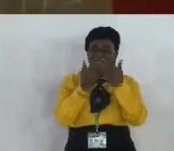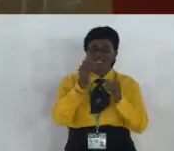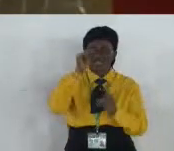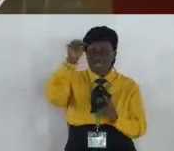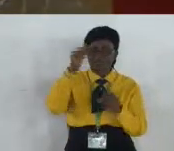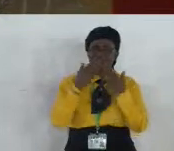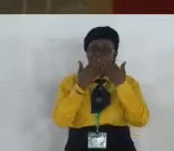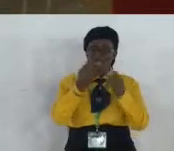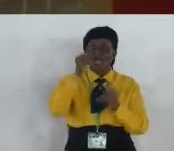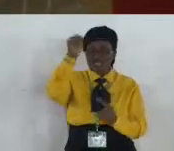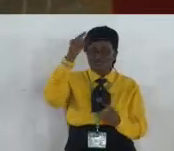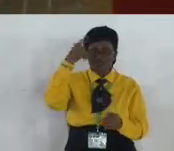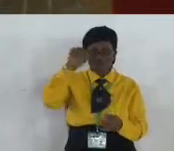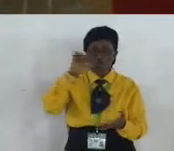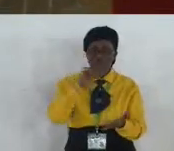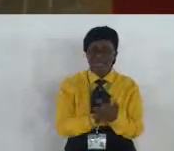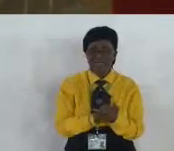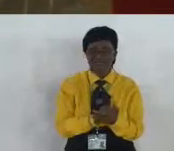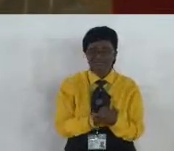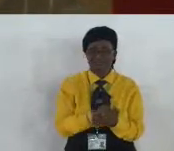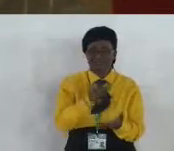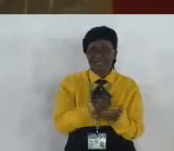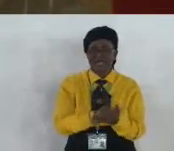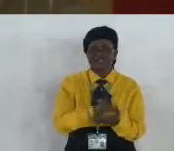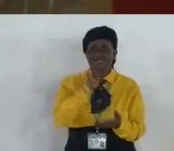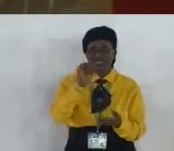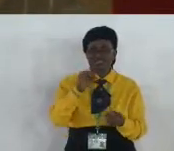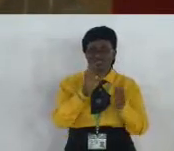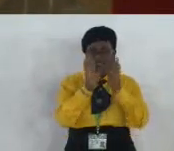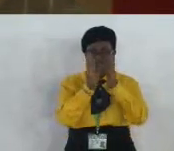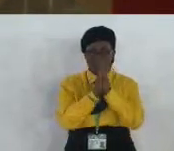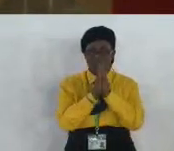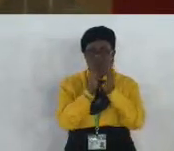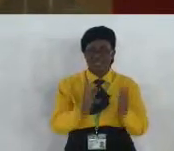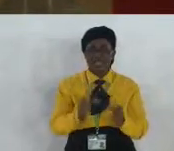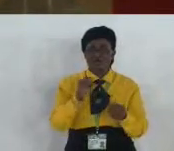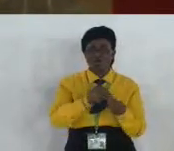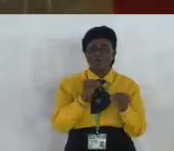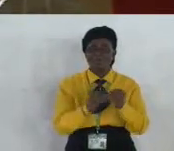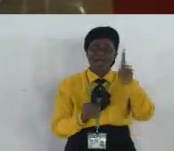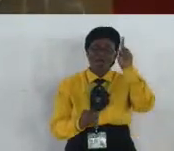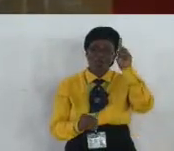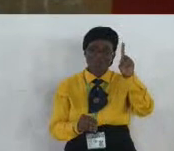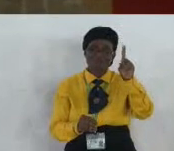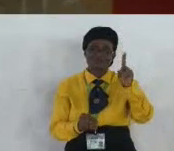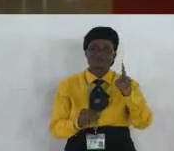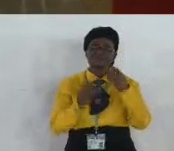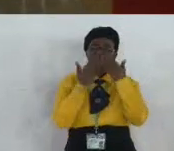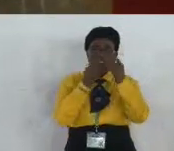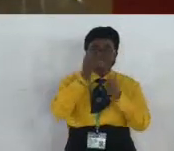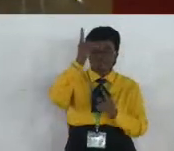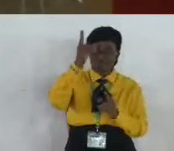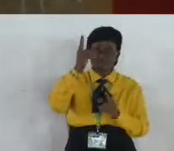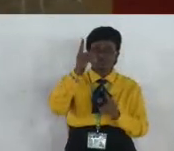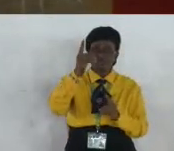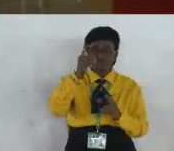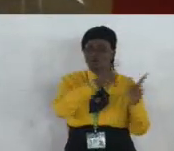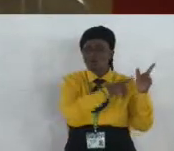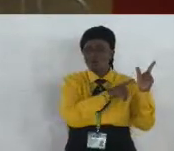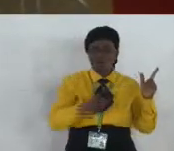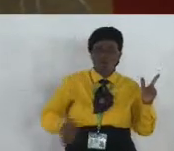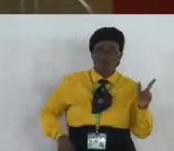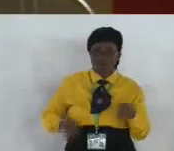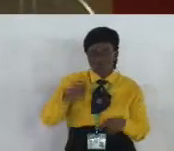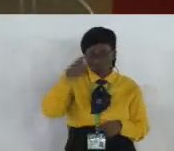Thank Him for that. That's prayer number one. Thank you, Lord, for keeping me alive